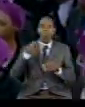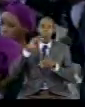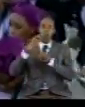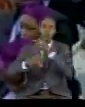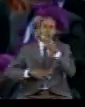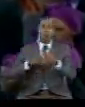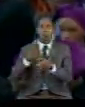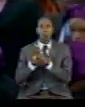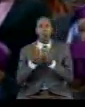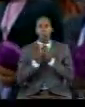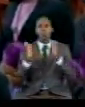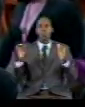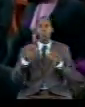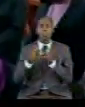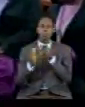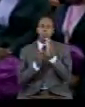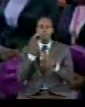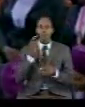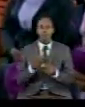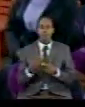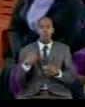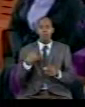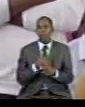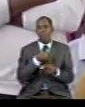We remember also